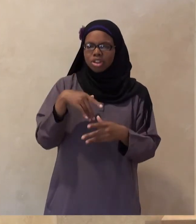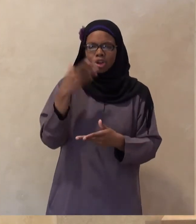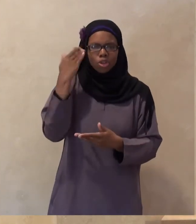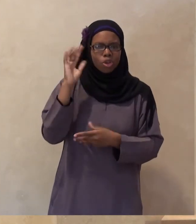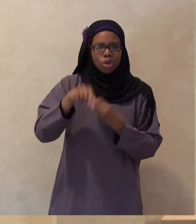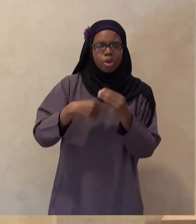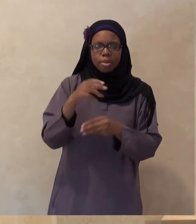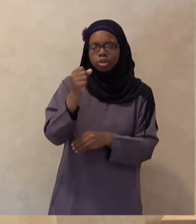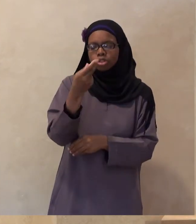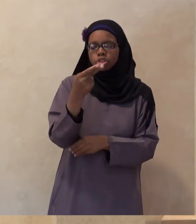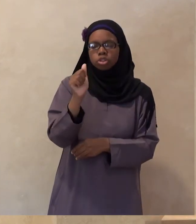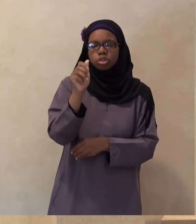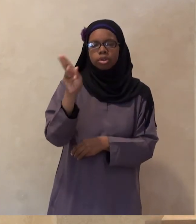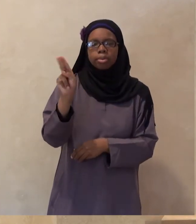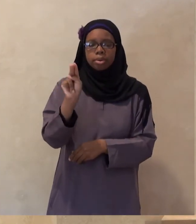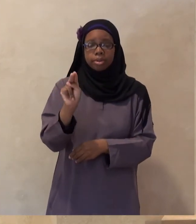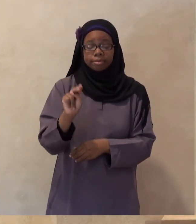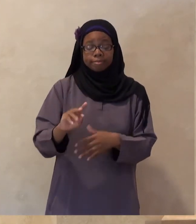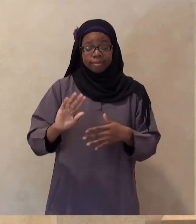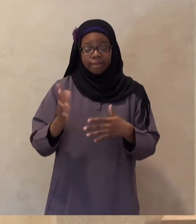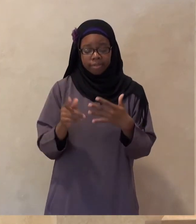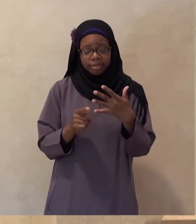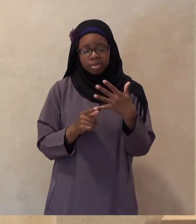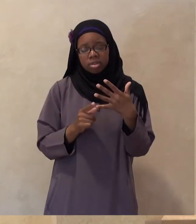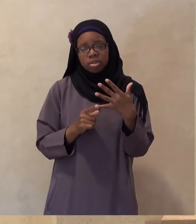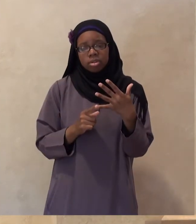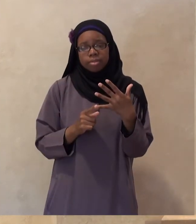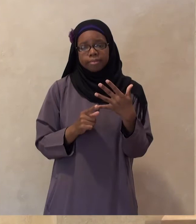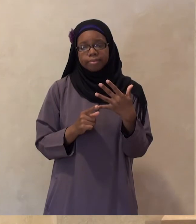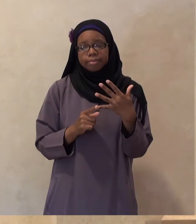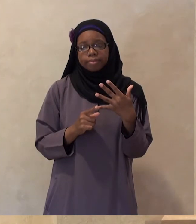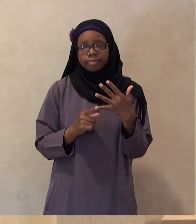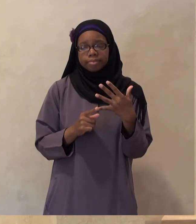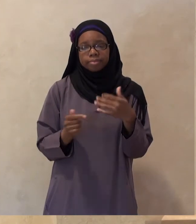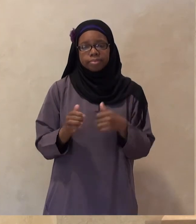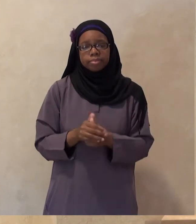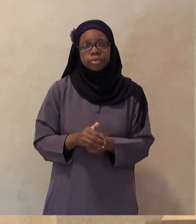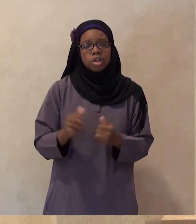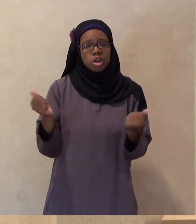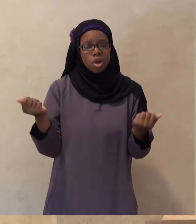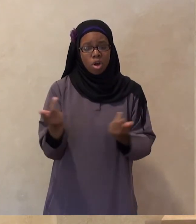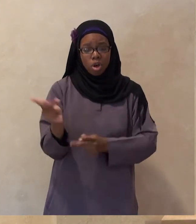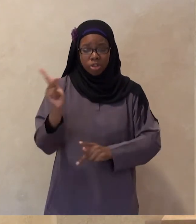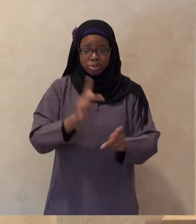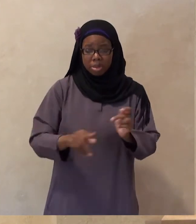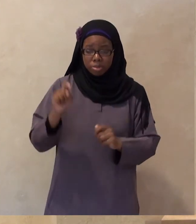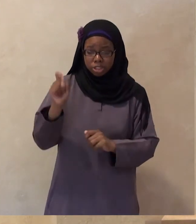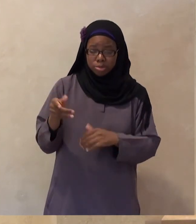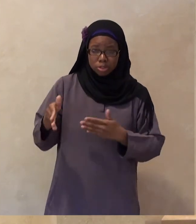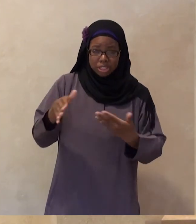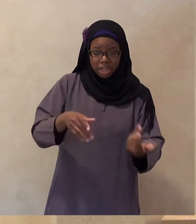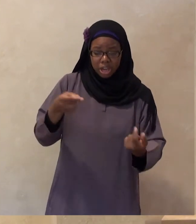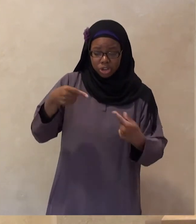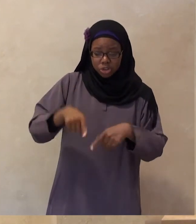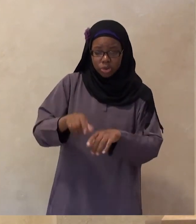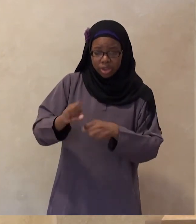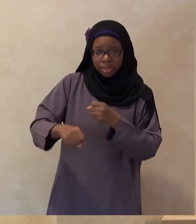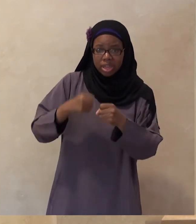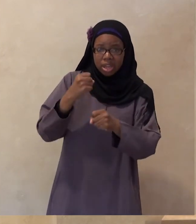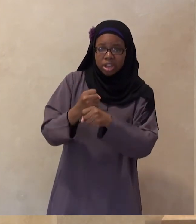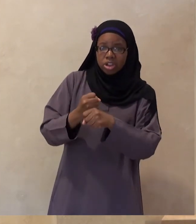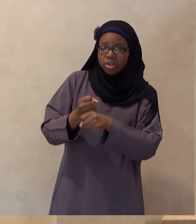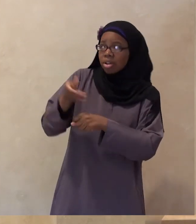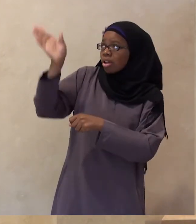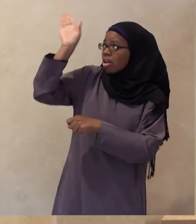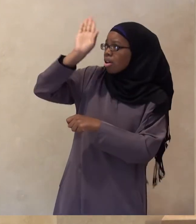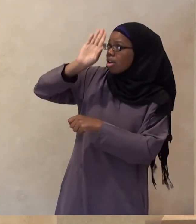And the fifth thing which we come to know is that the list of all those people who are supposed to die that year is handed over